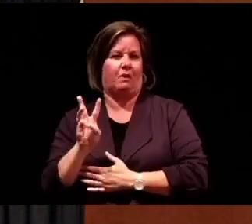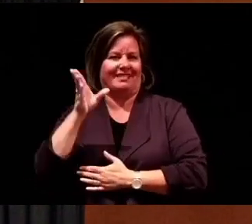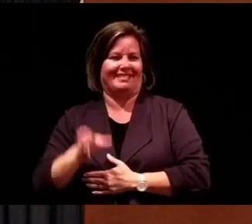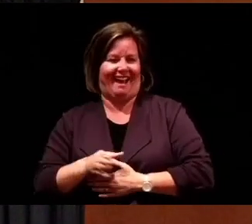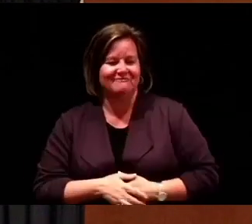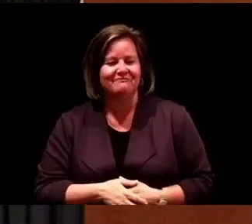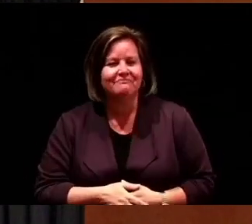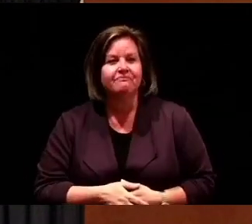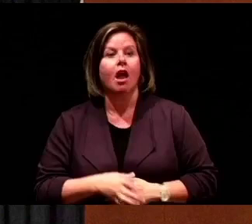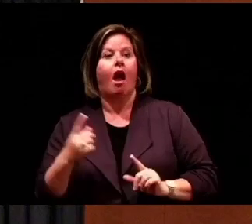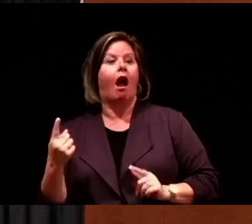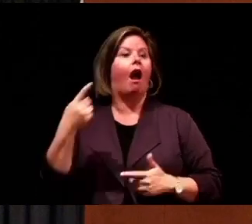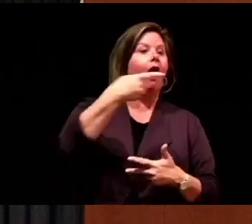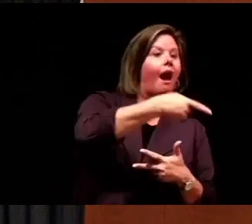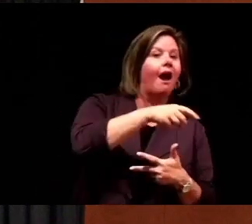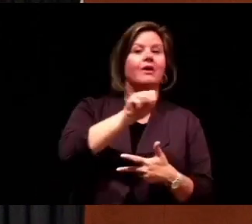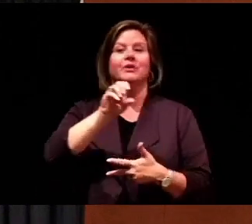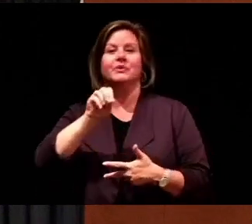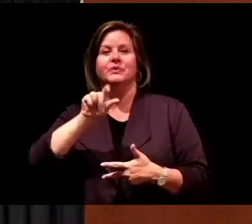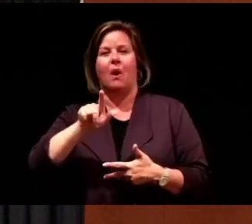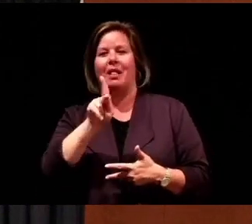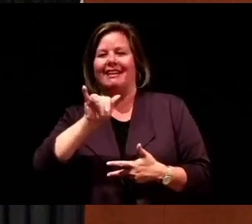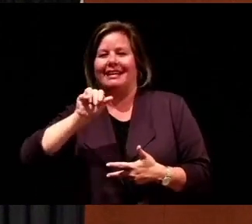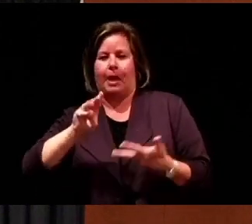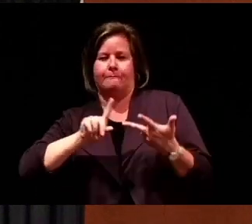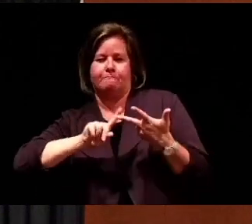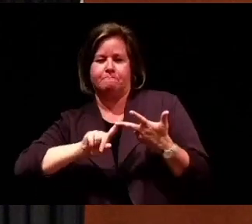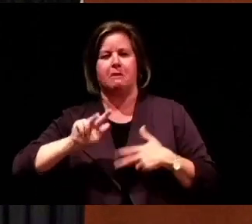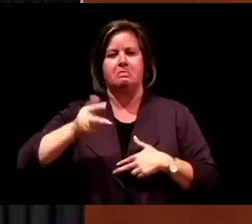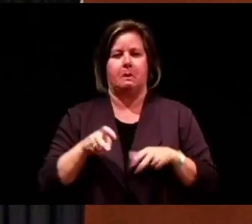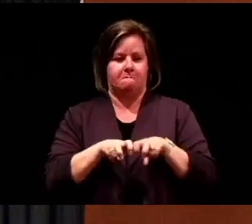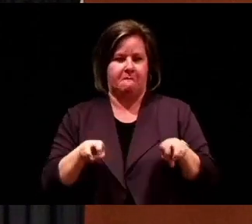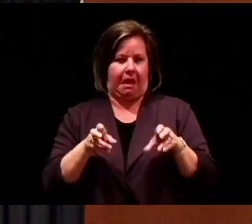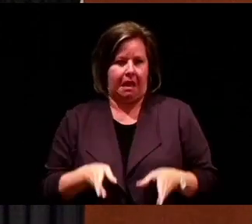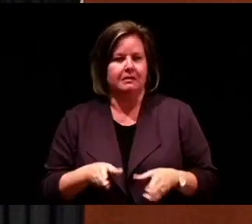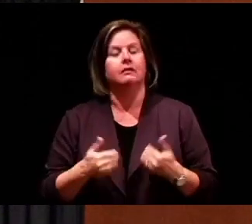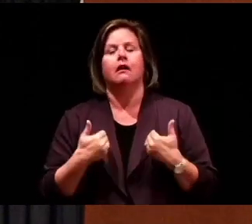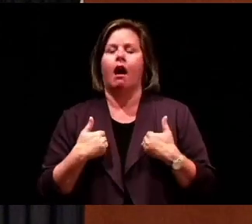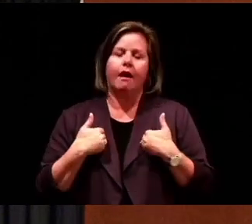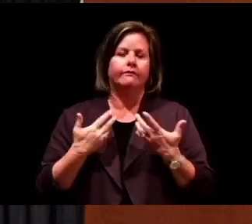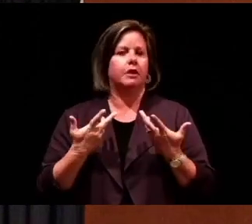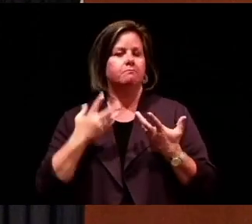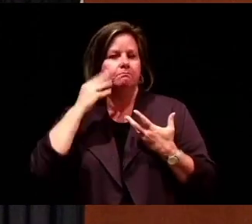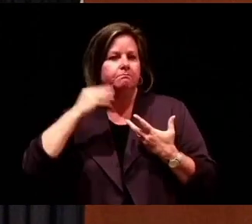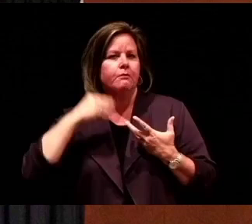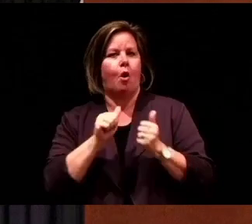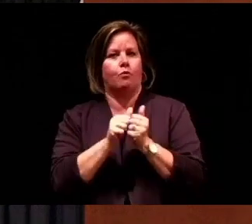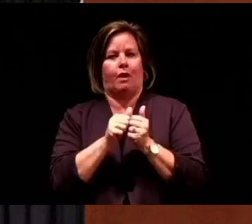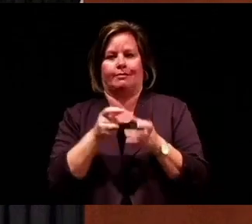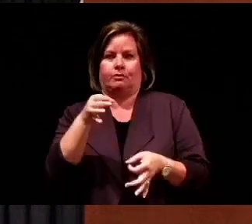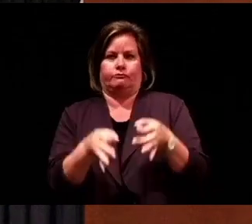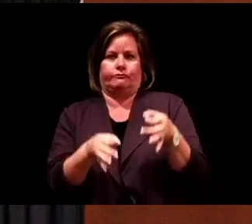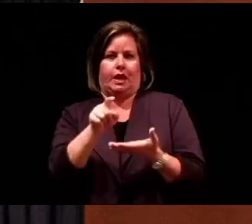with us Steve Tomkowiak. He's in the middle here. He's got decades of experience, is the executive director of the Fair Housing Center of Metropolitan